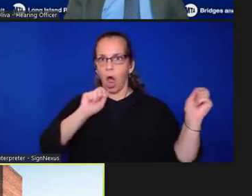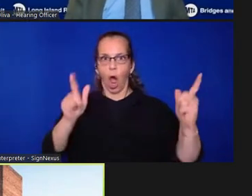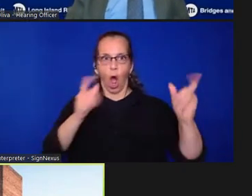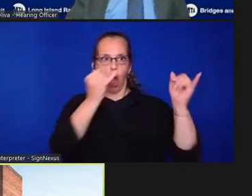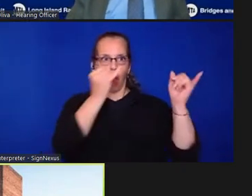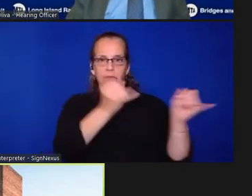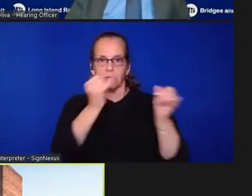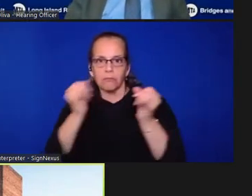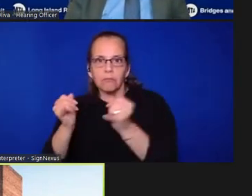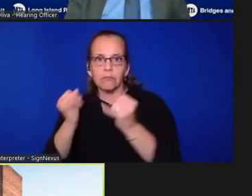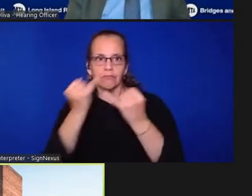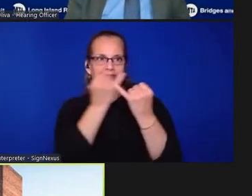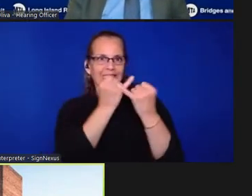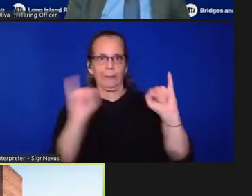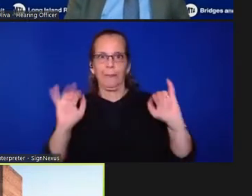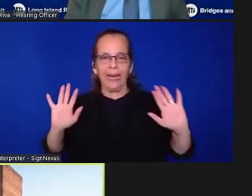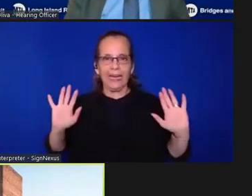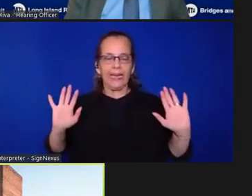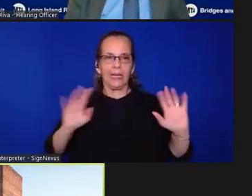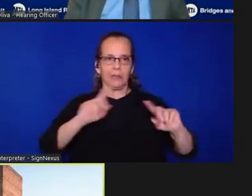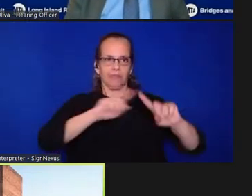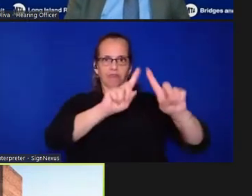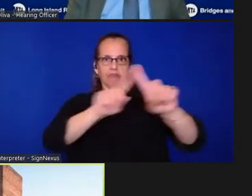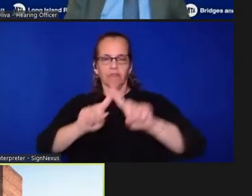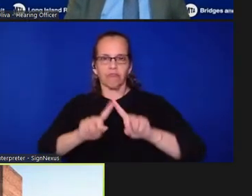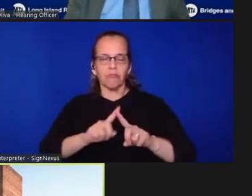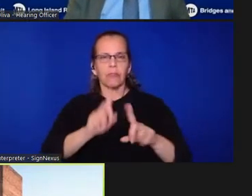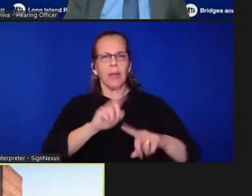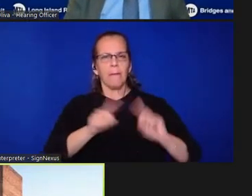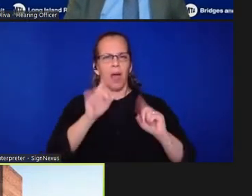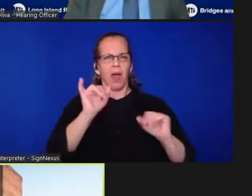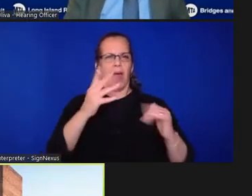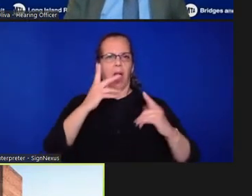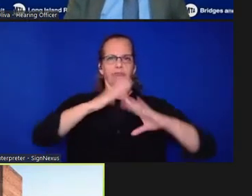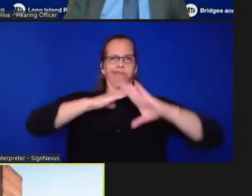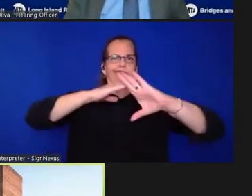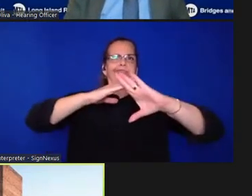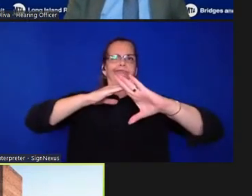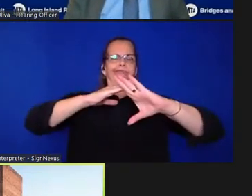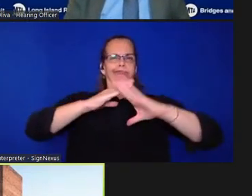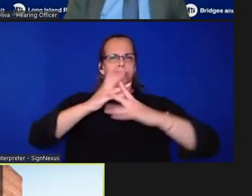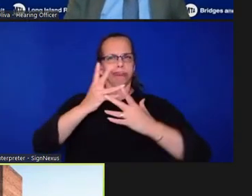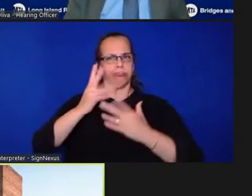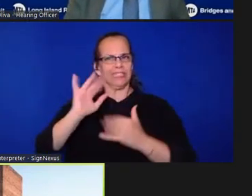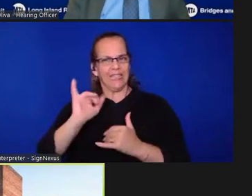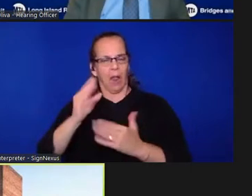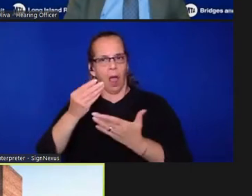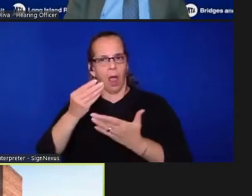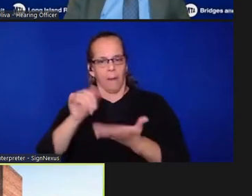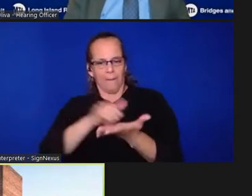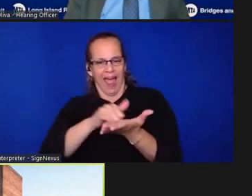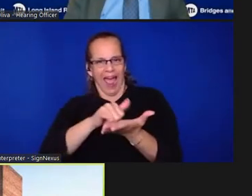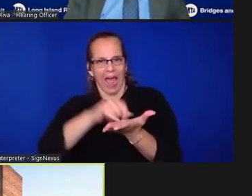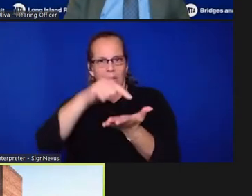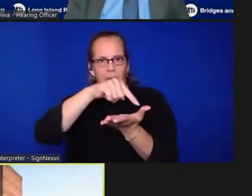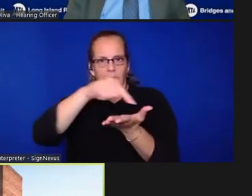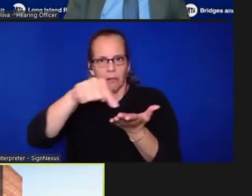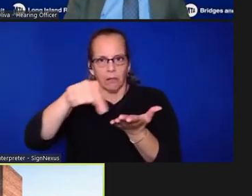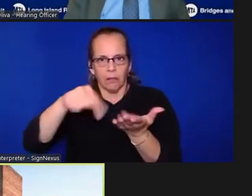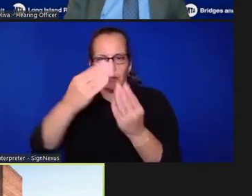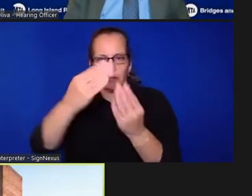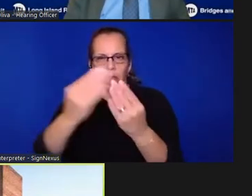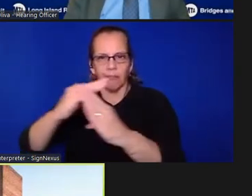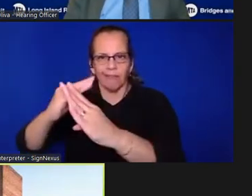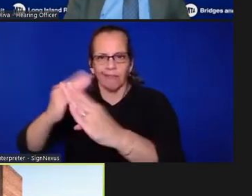way but in putting this invisible barrier but monetary barrier around Manhattan um that's that just sounds